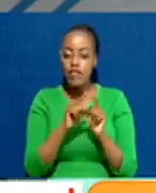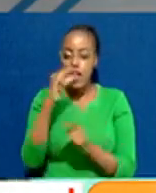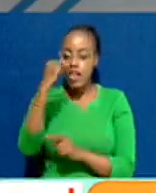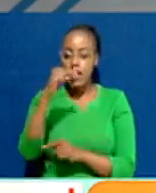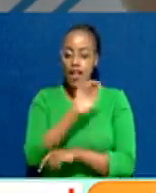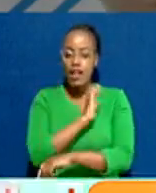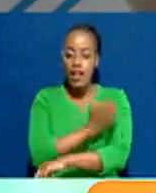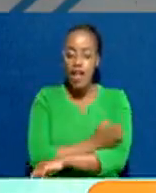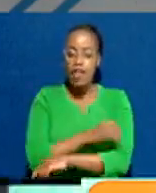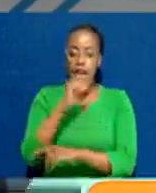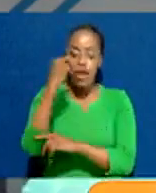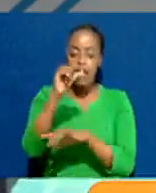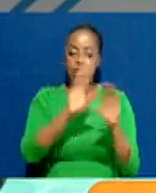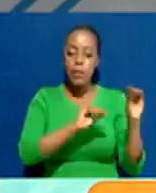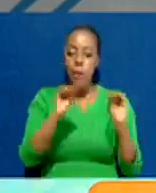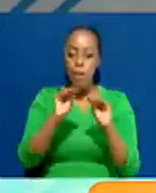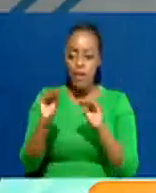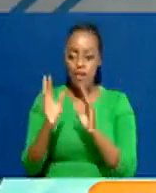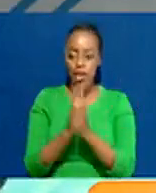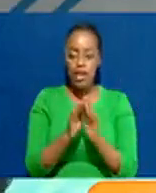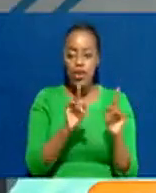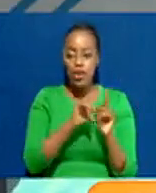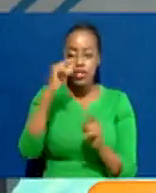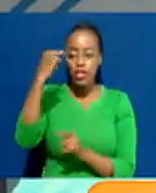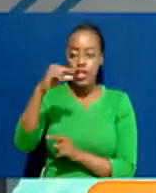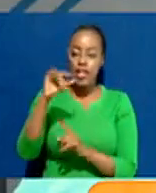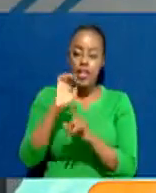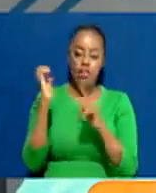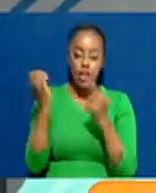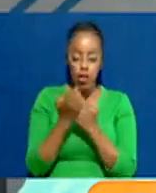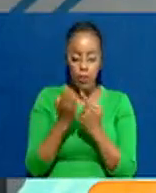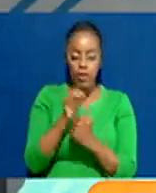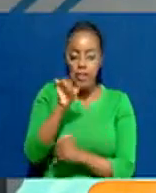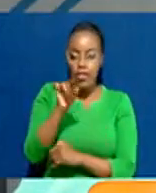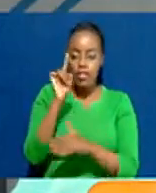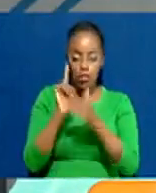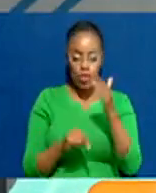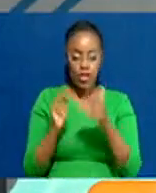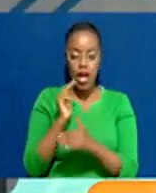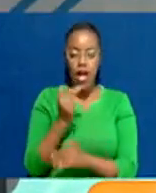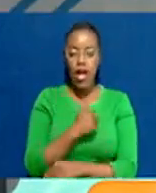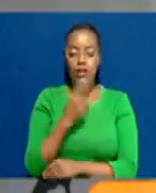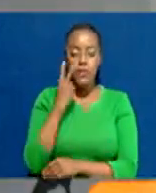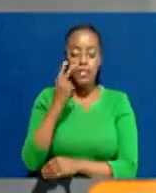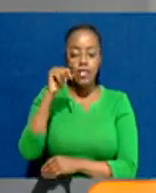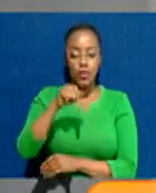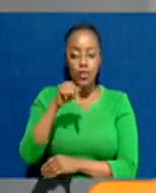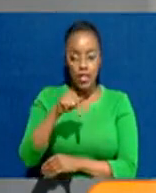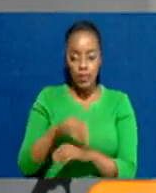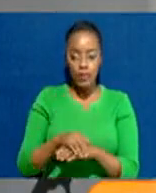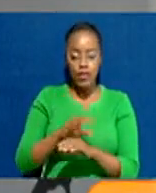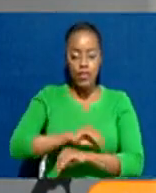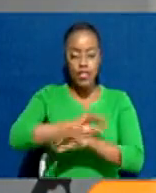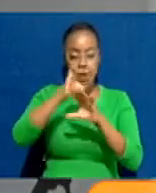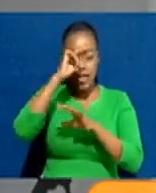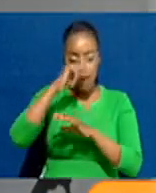energy, green mobility, and greening the environment. This is what we are basically seeing today. There is a very clear